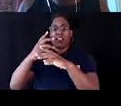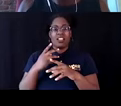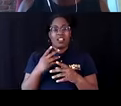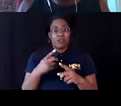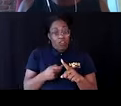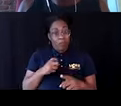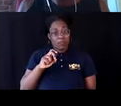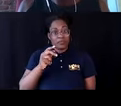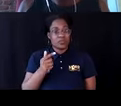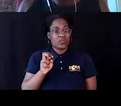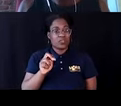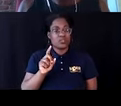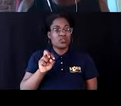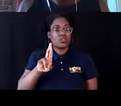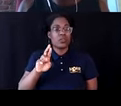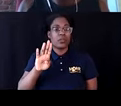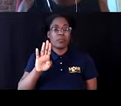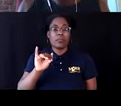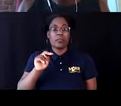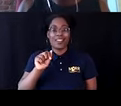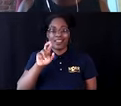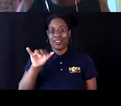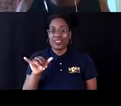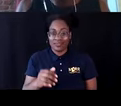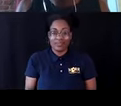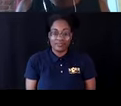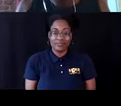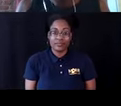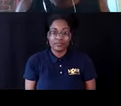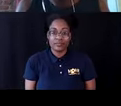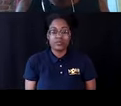story, actually, that I want to tell. It's from